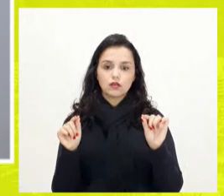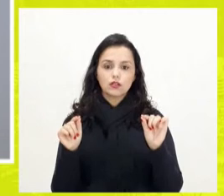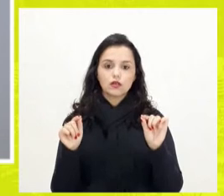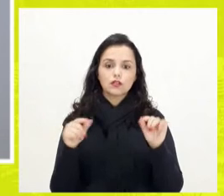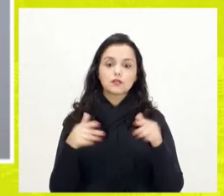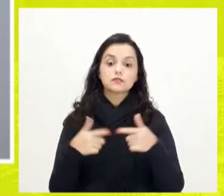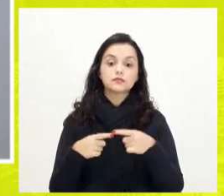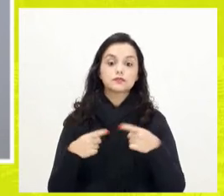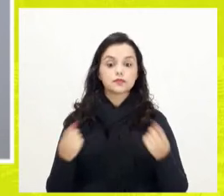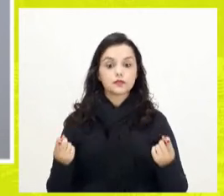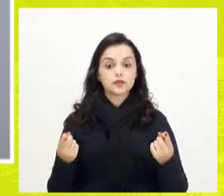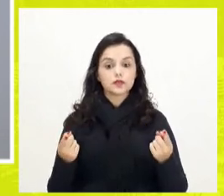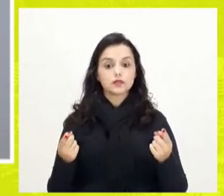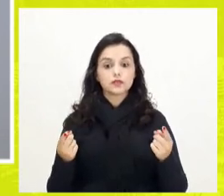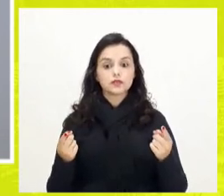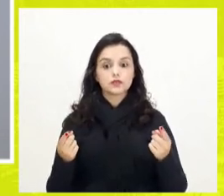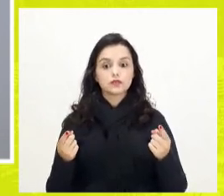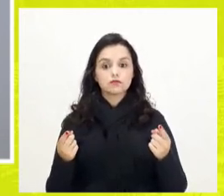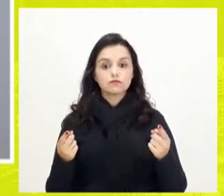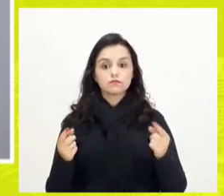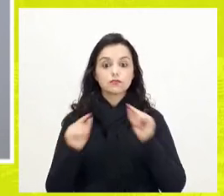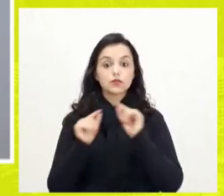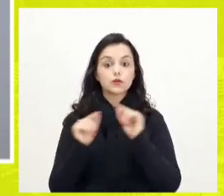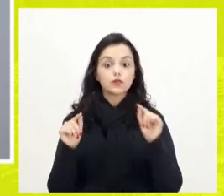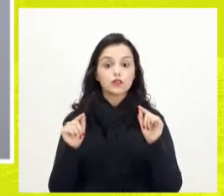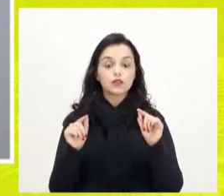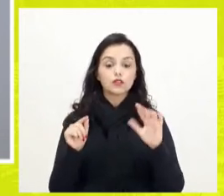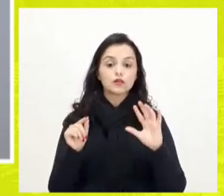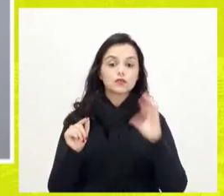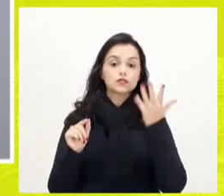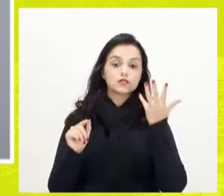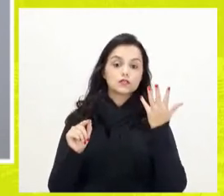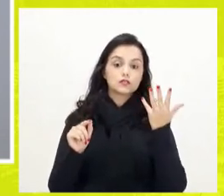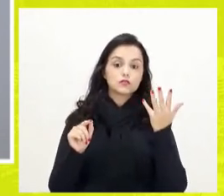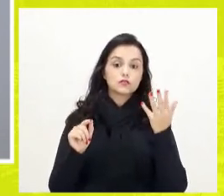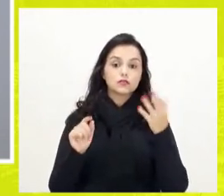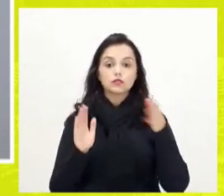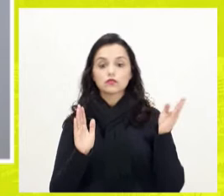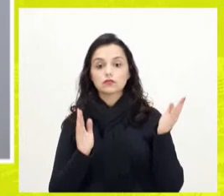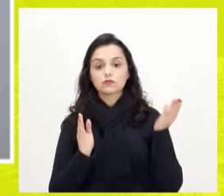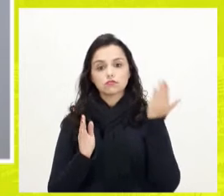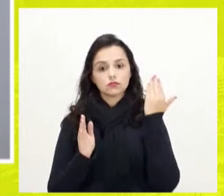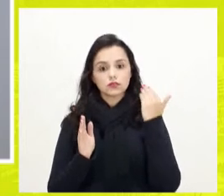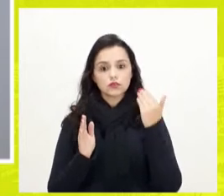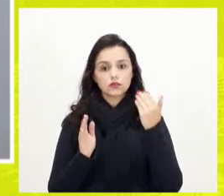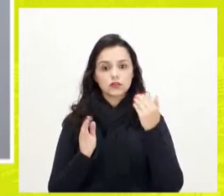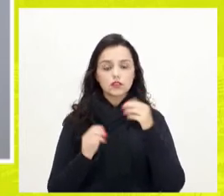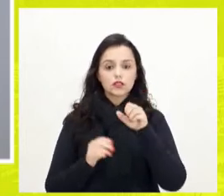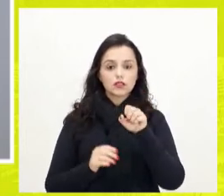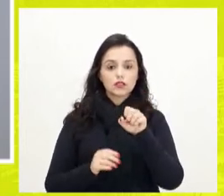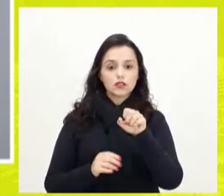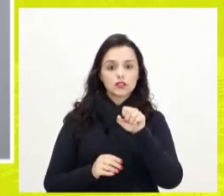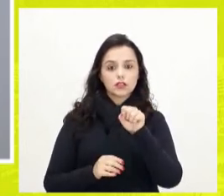to speak about that case specifically but some issues that are recent the